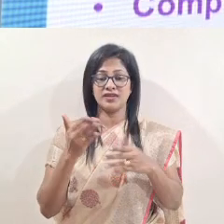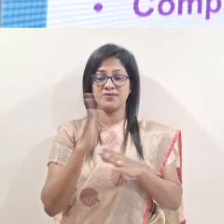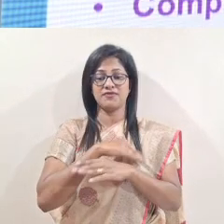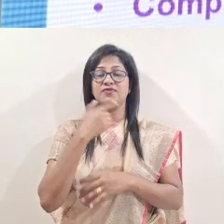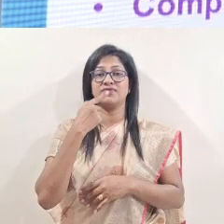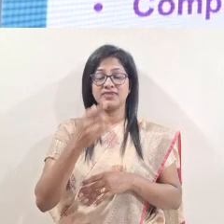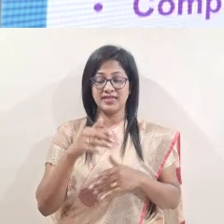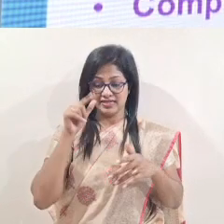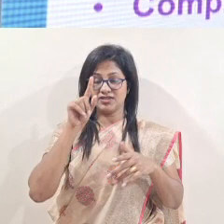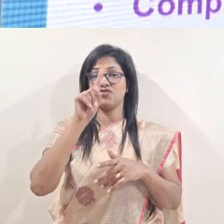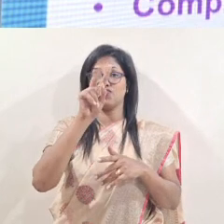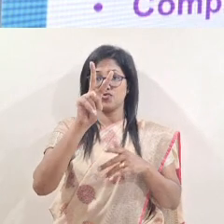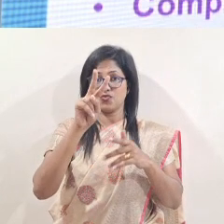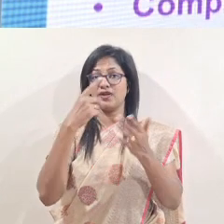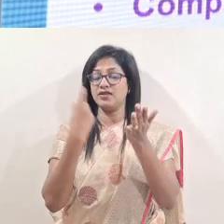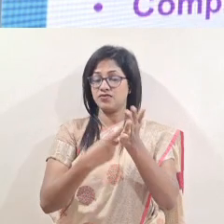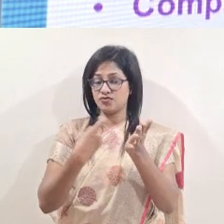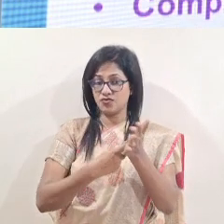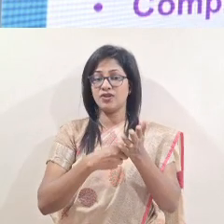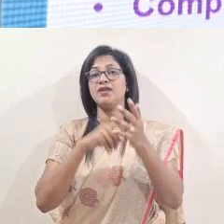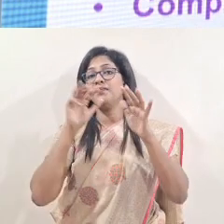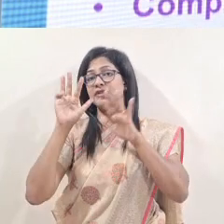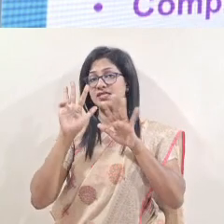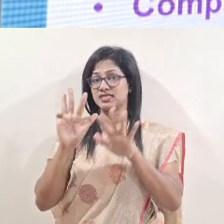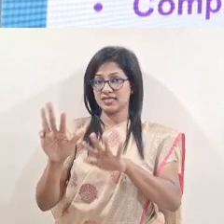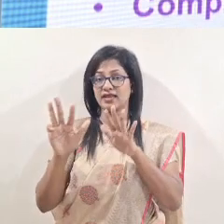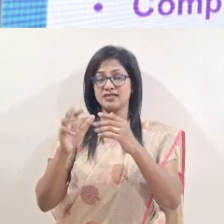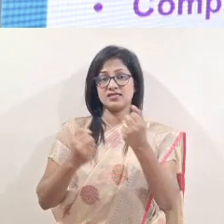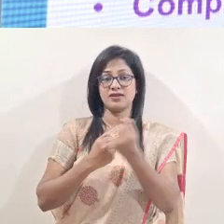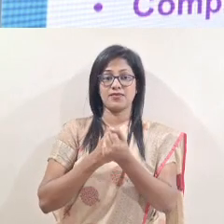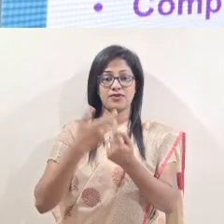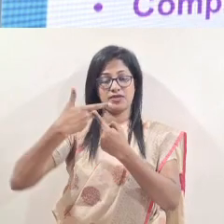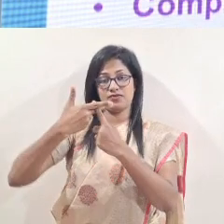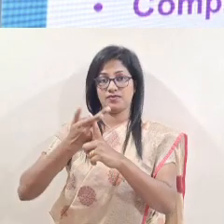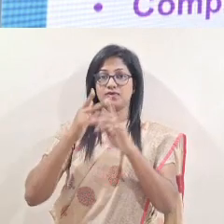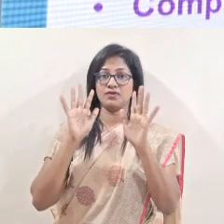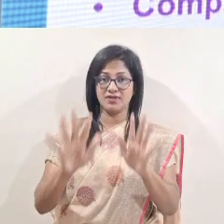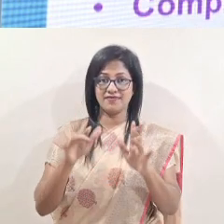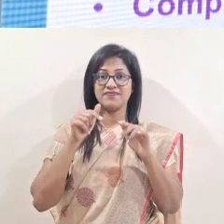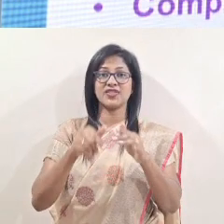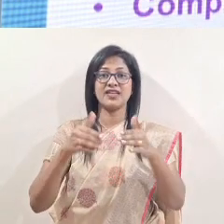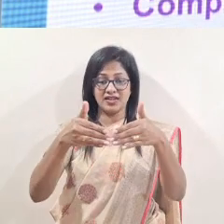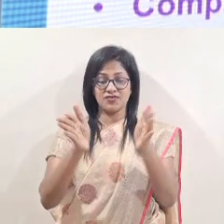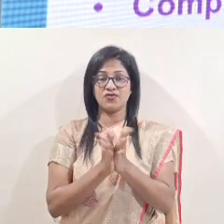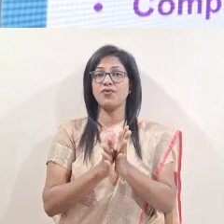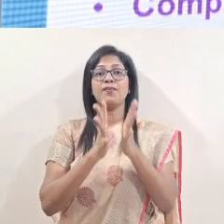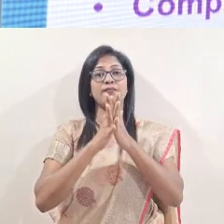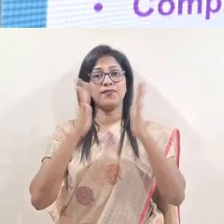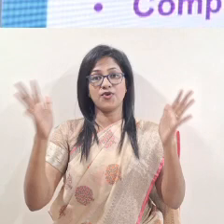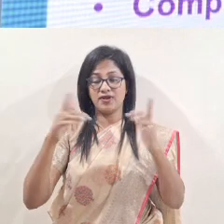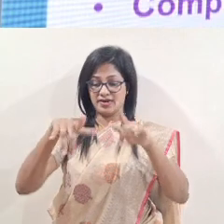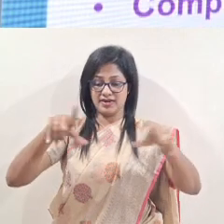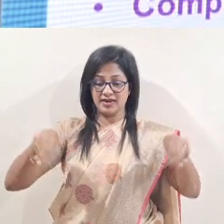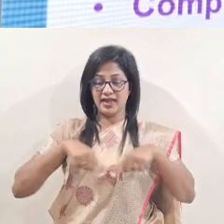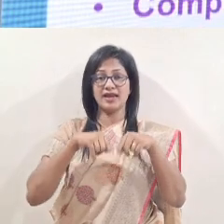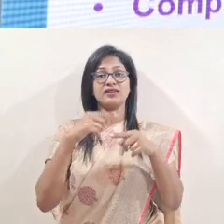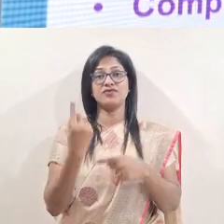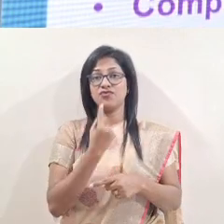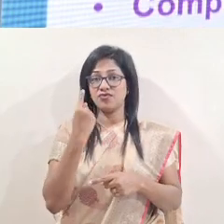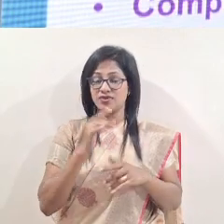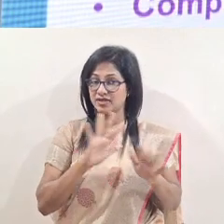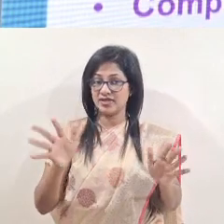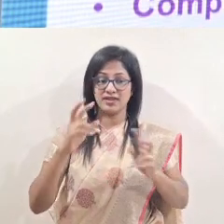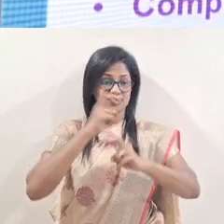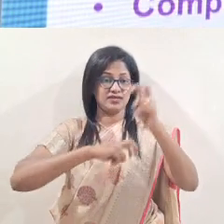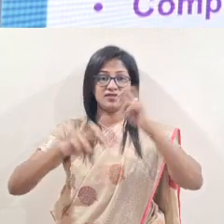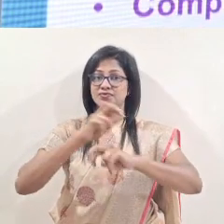principles and 9 supporting tools. There are so many sectors that needs to be covered, not just the land use and transportation, but the street